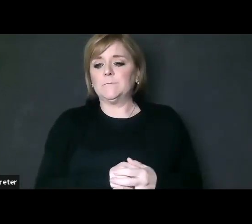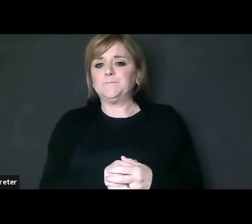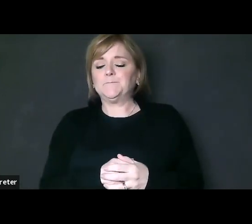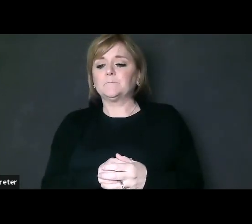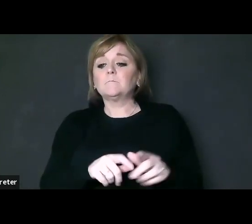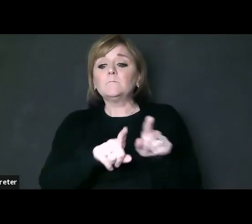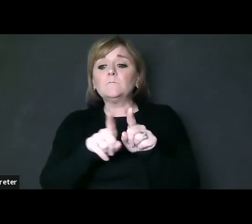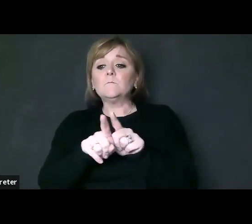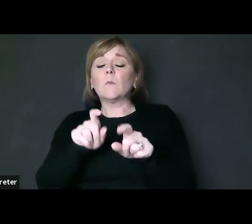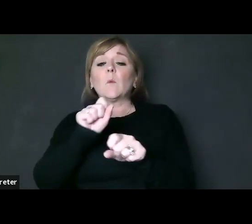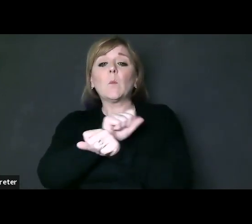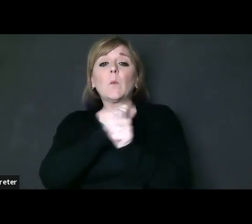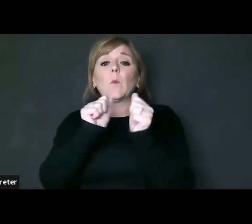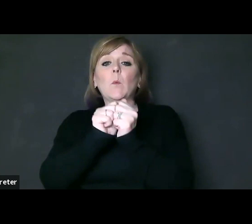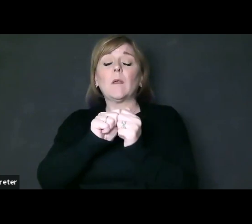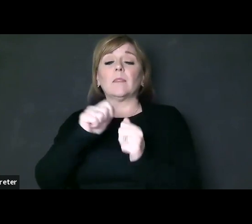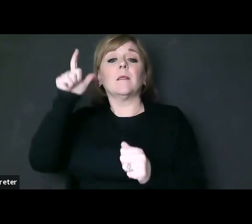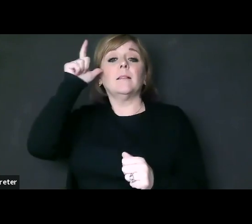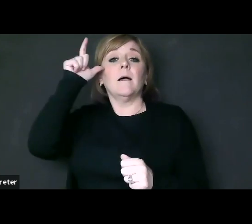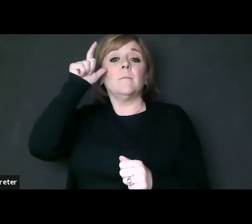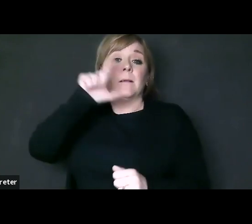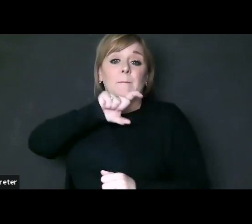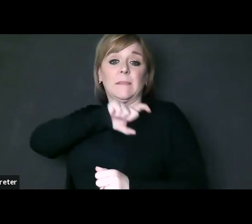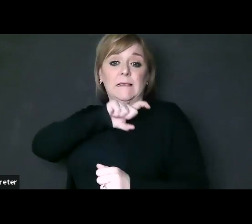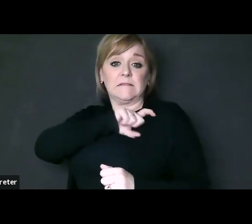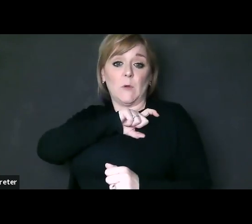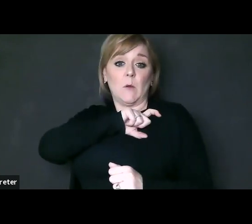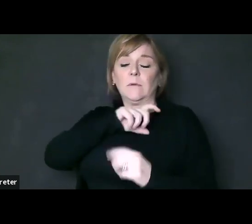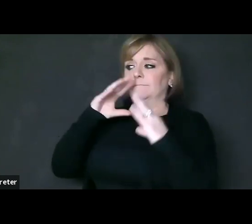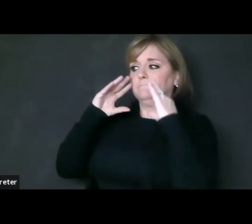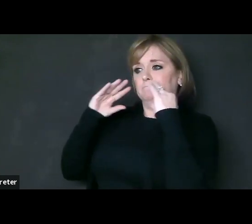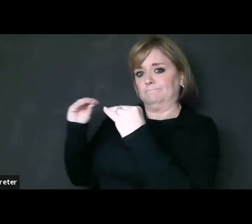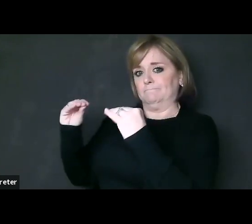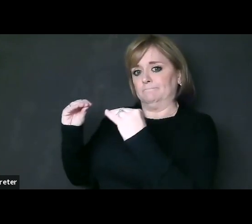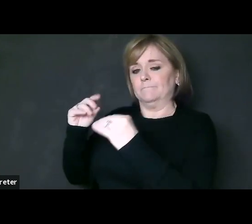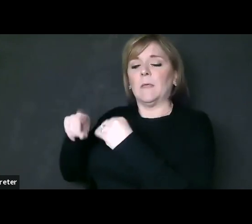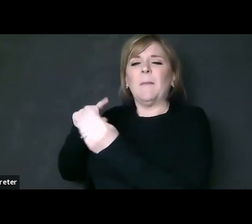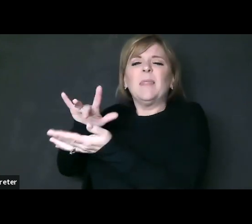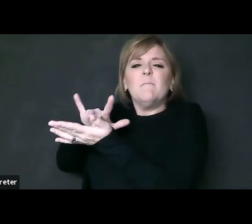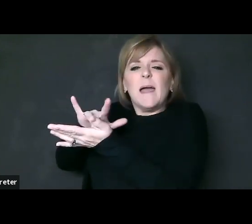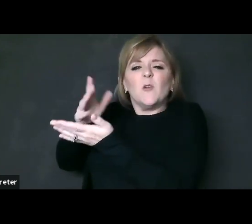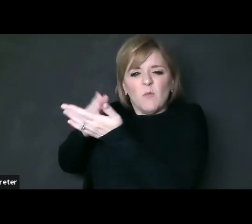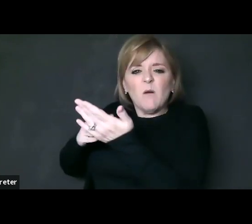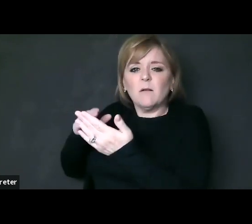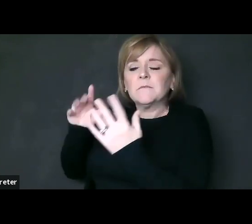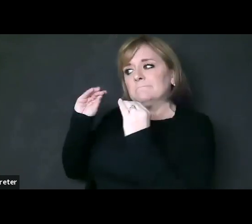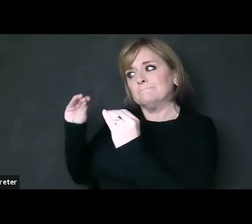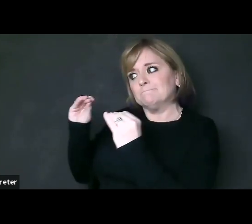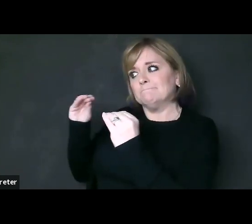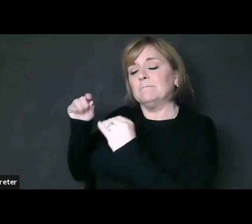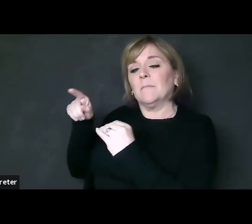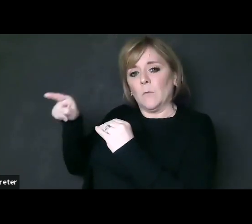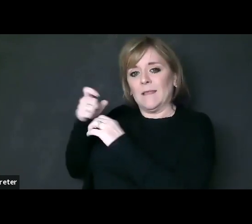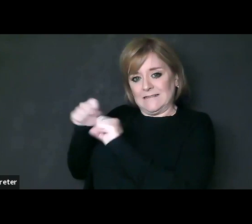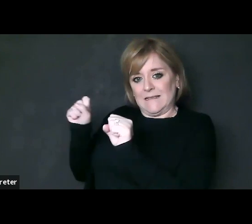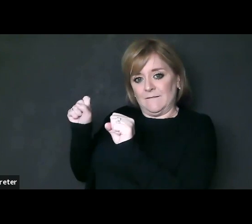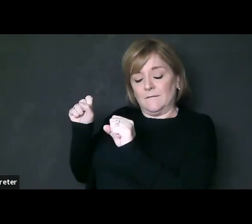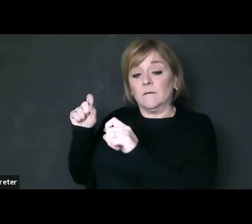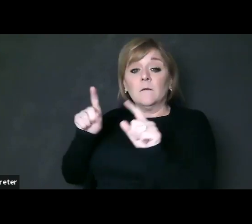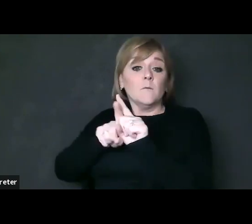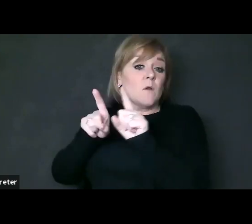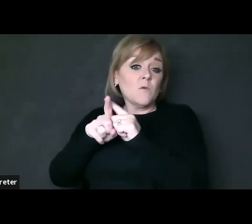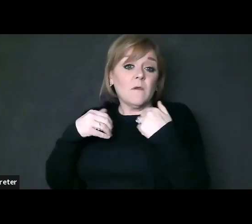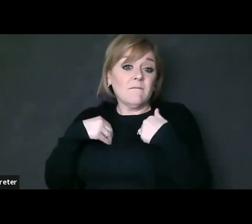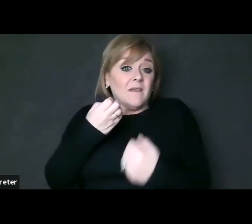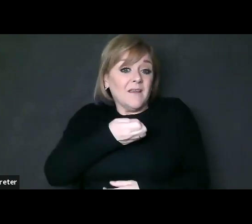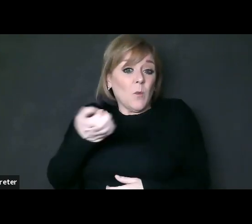Department to be sure that they're educated on the medical aspects of it, so that they stay safe. And we're also sharing equipment with them